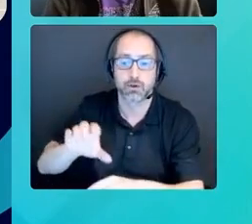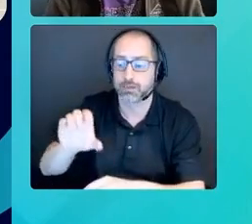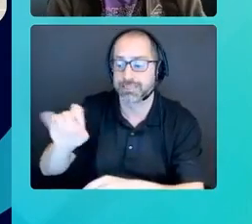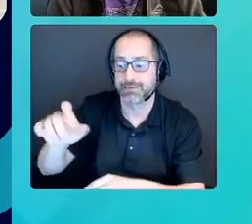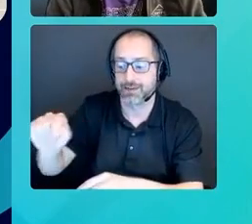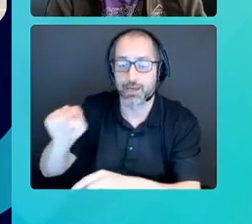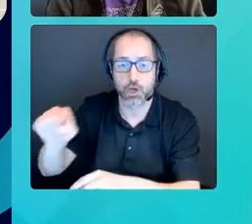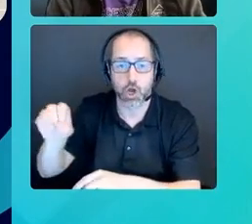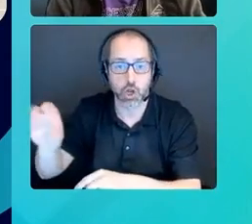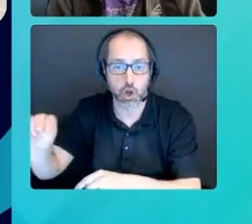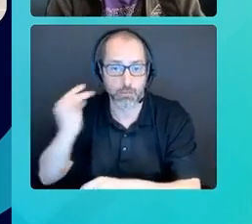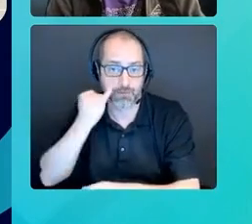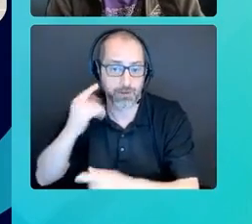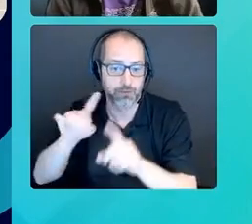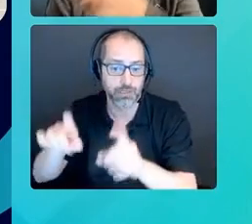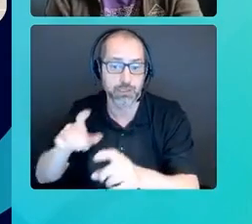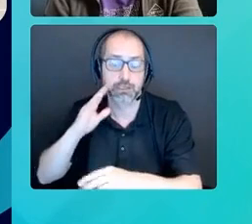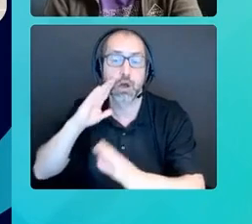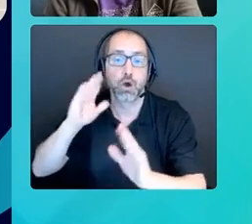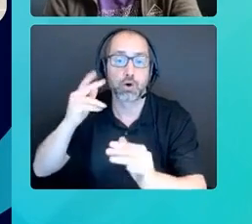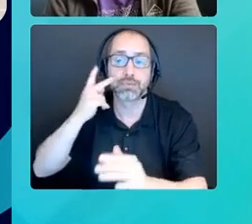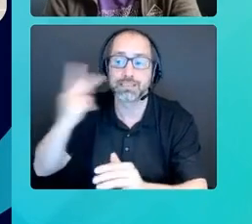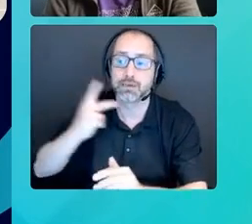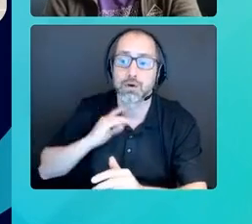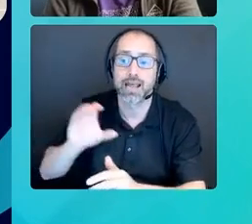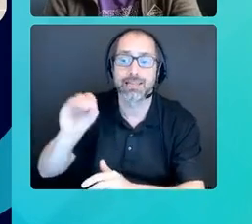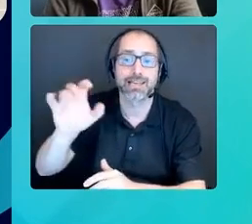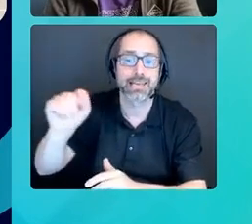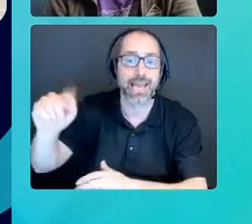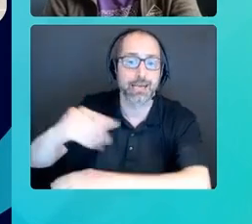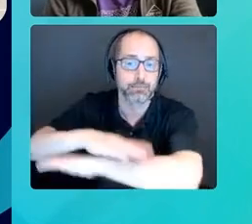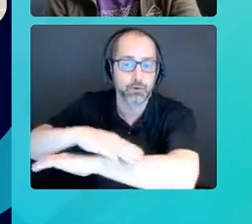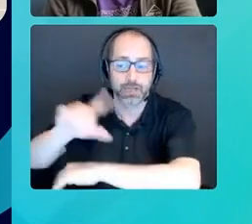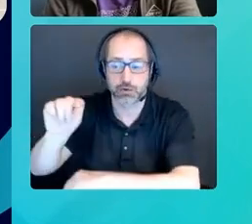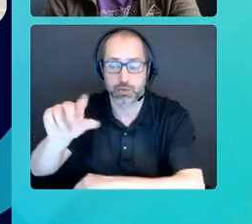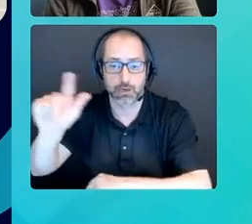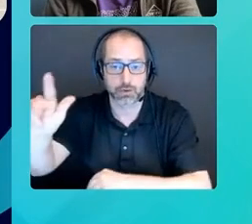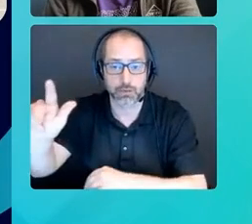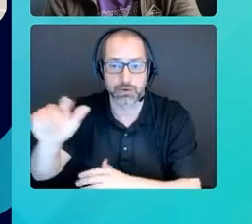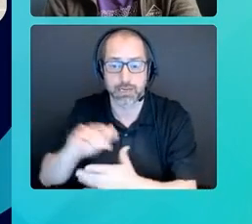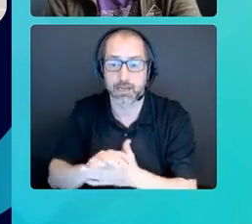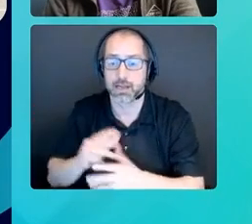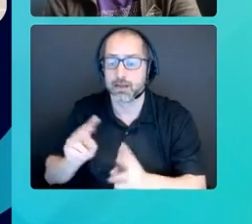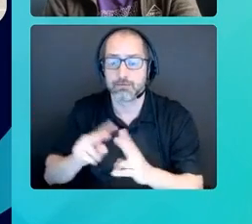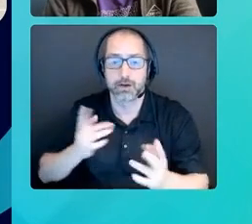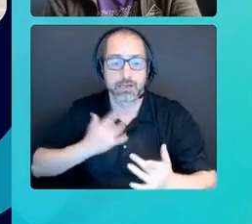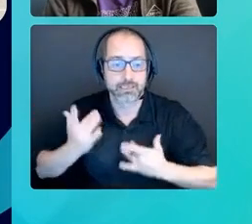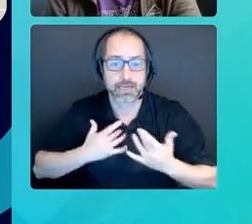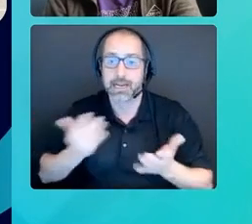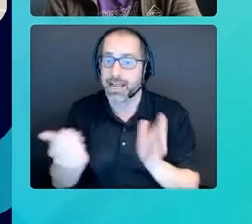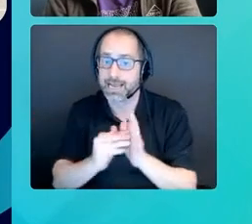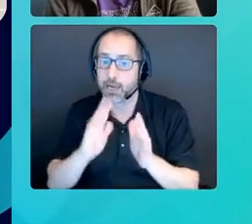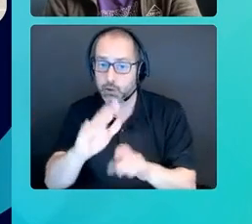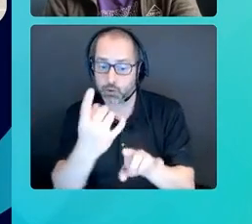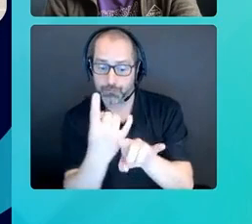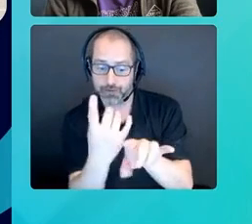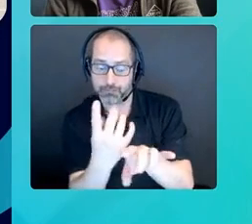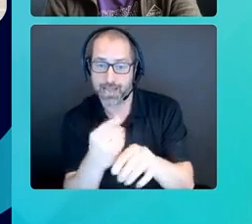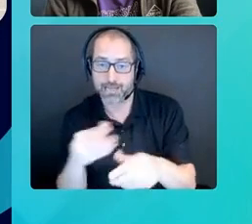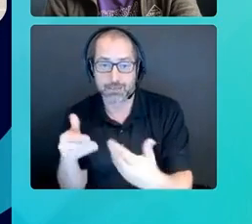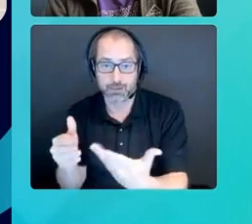at our accessibility booth at Connect 2023. I'm pretty excited. Again, based on your suggestions, I did ask to do a